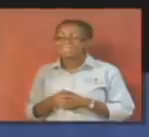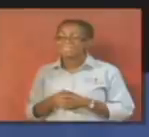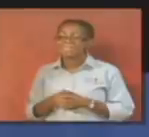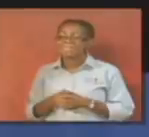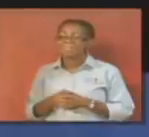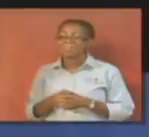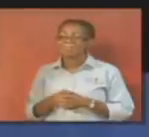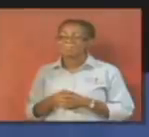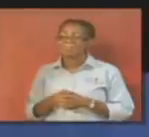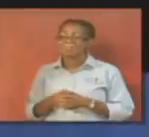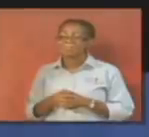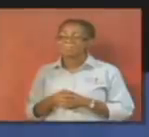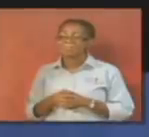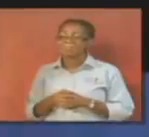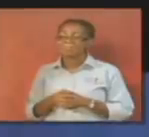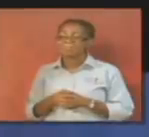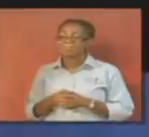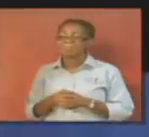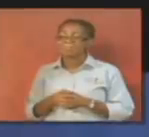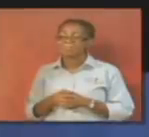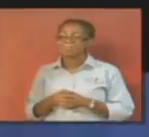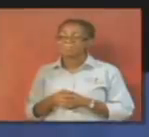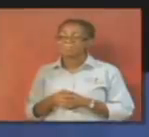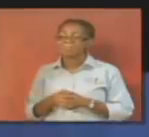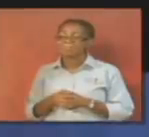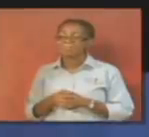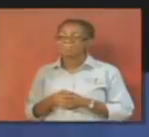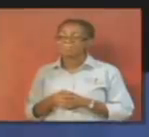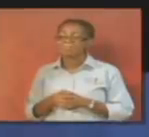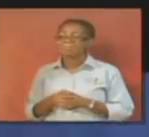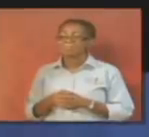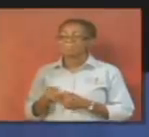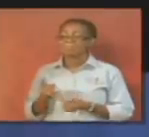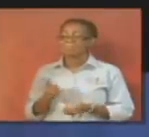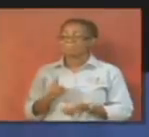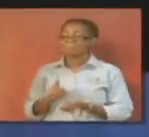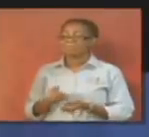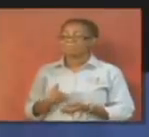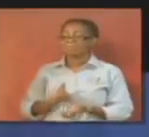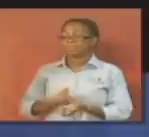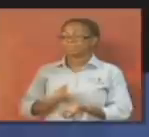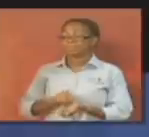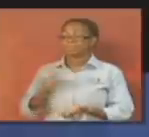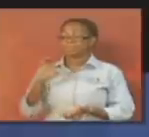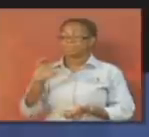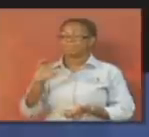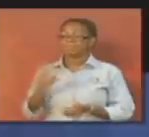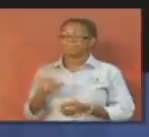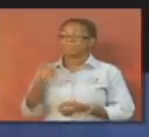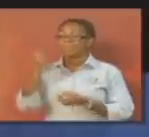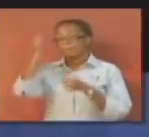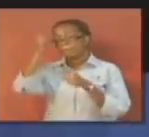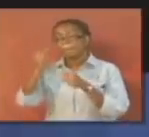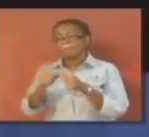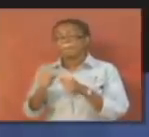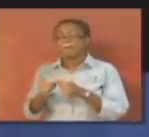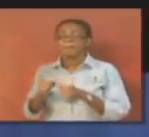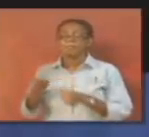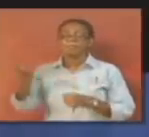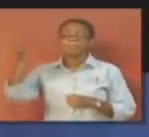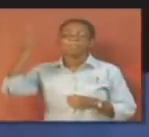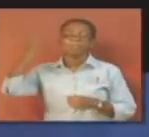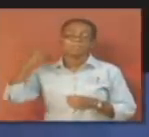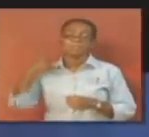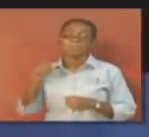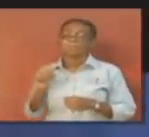Carrington, I remember earlier on when we now started seeing a rise in COVID-19 cases and the